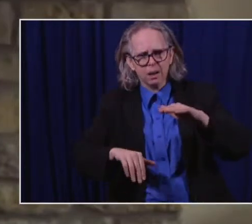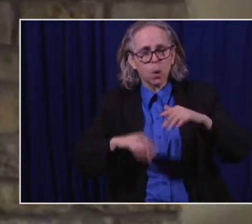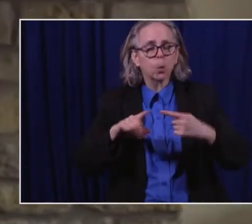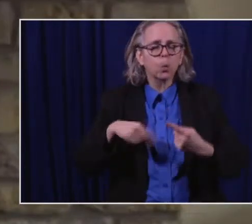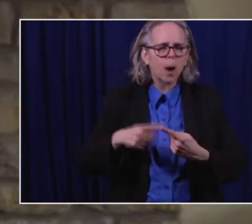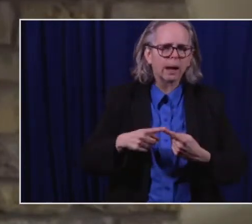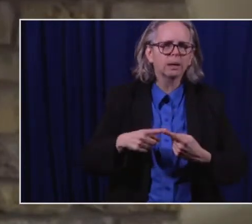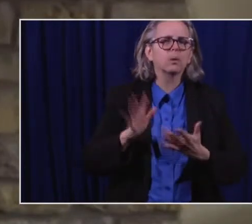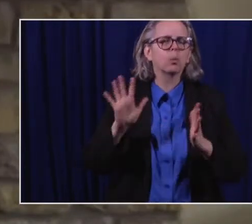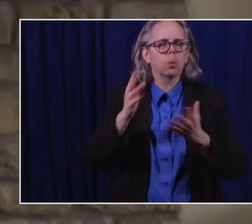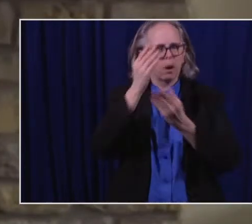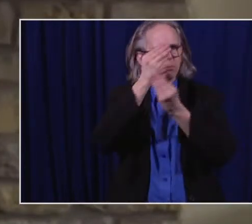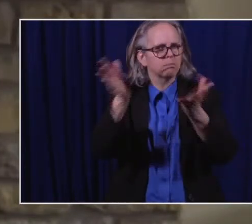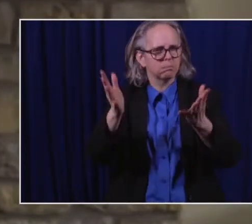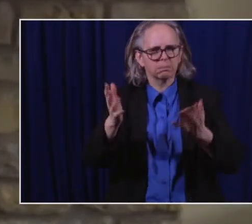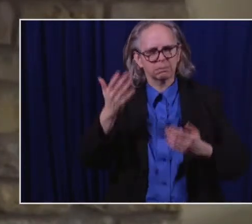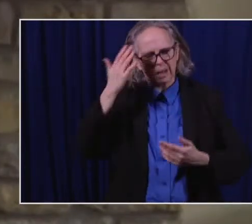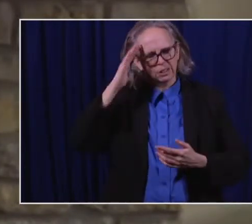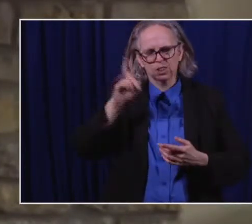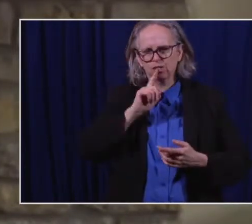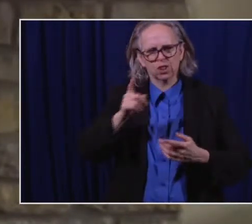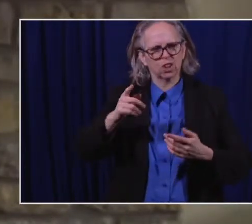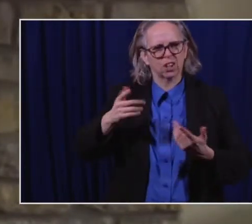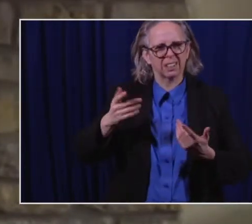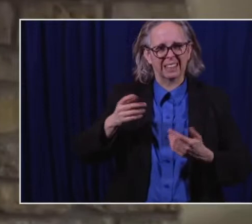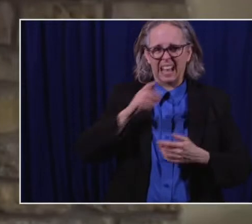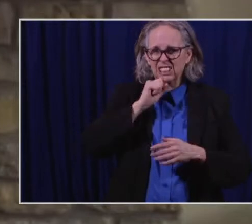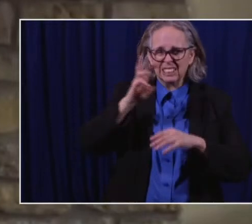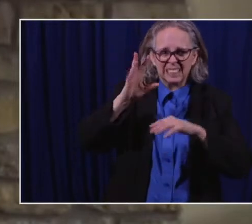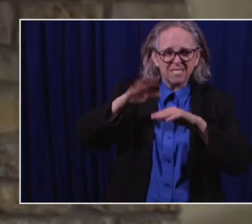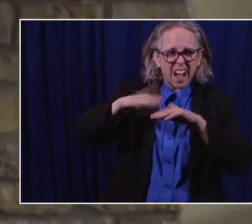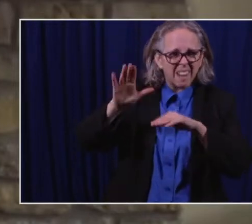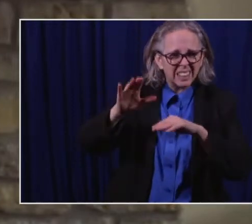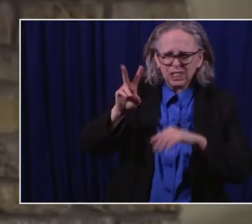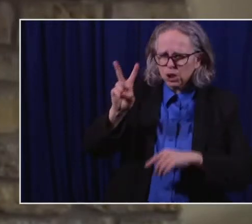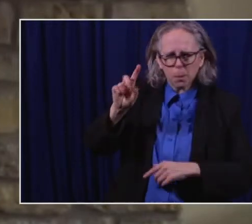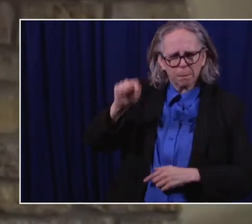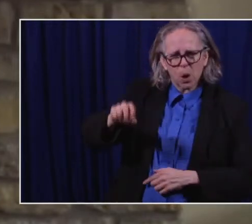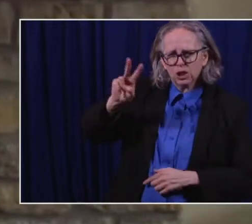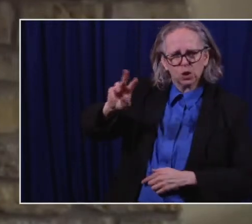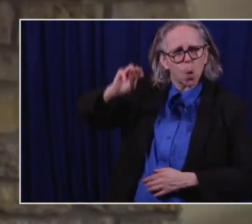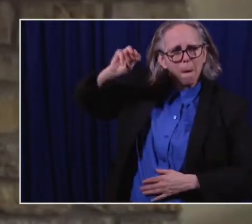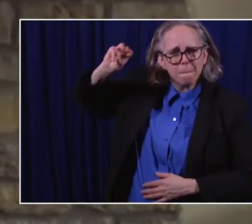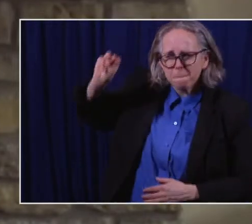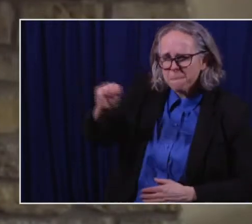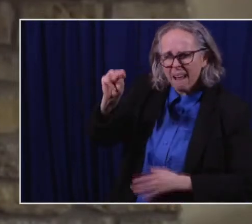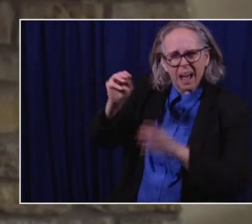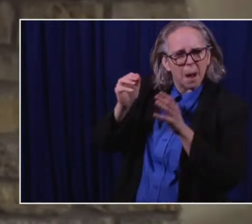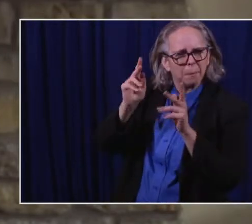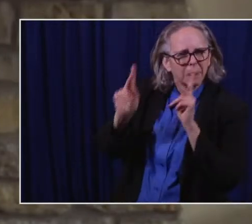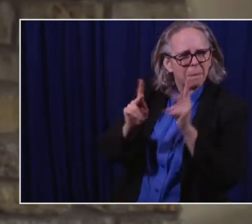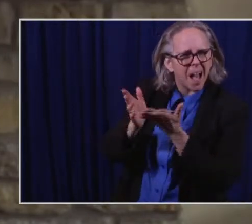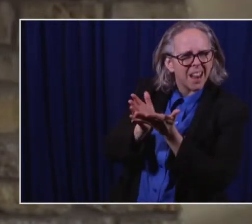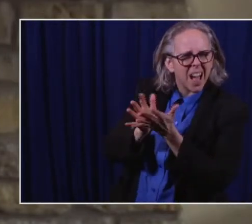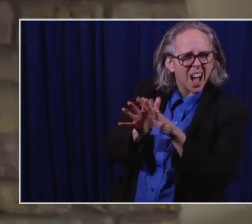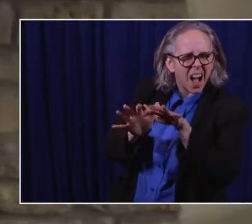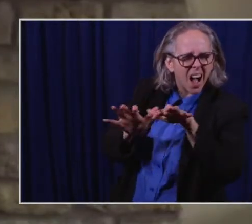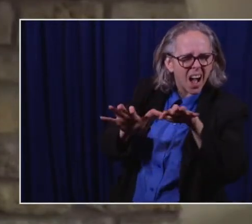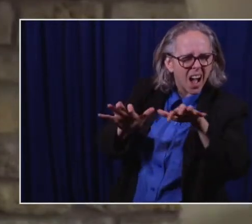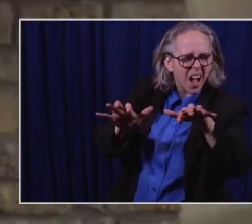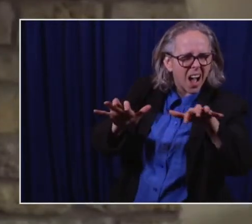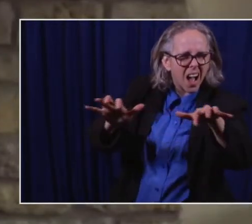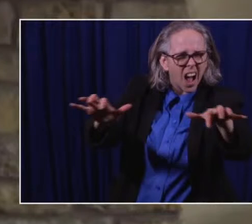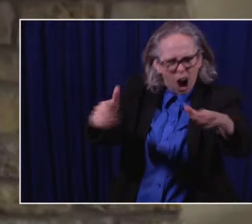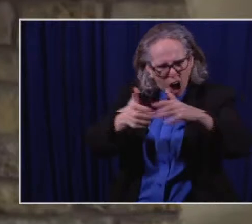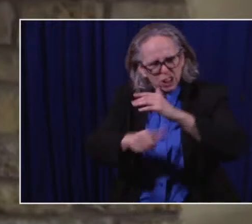said, it's about 2.2 million people who are in the 1B group,